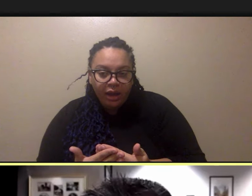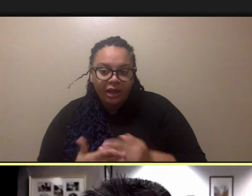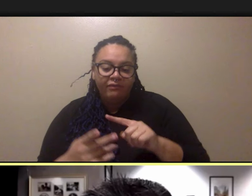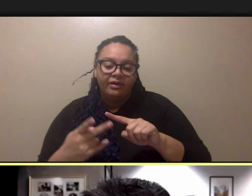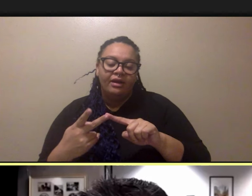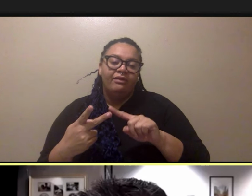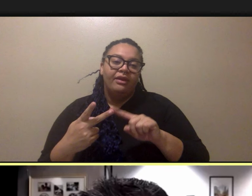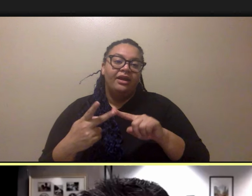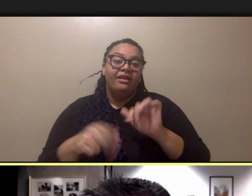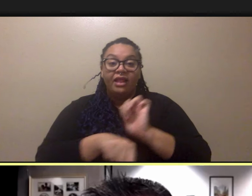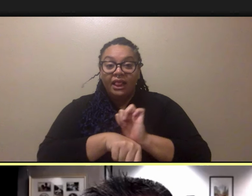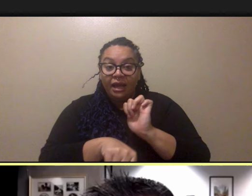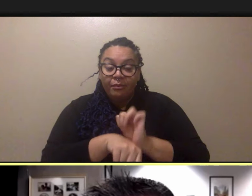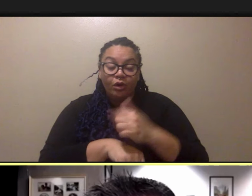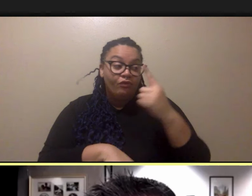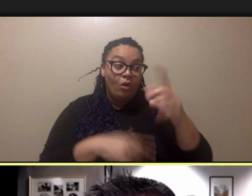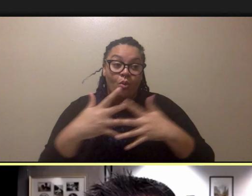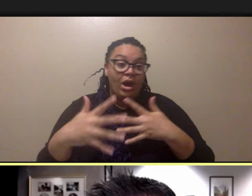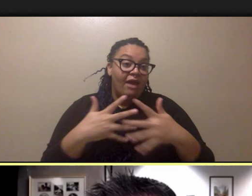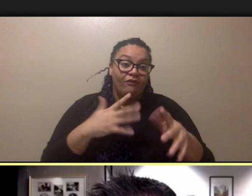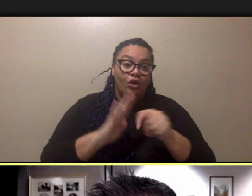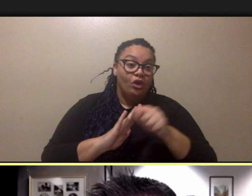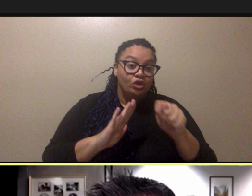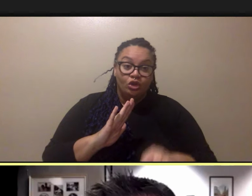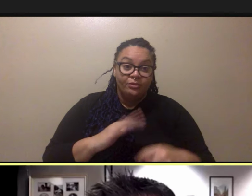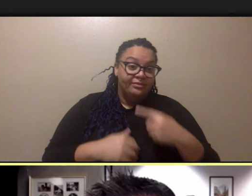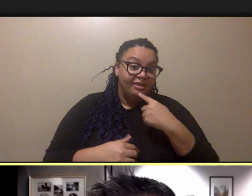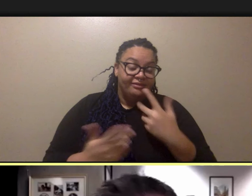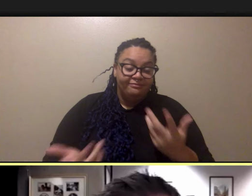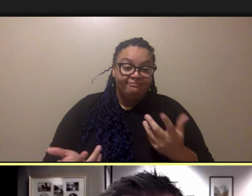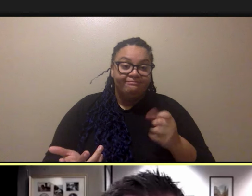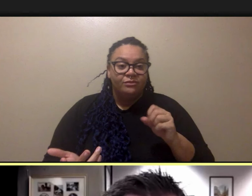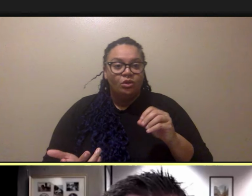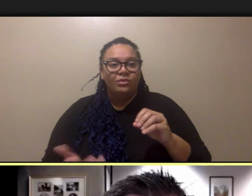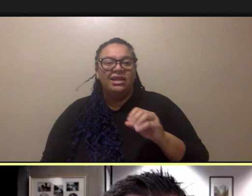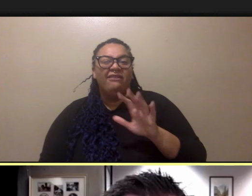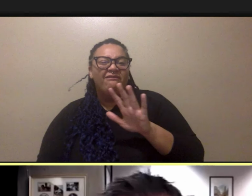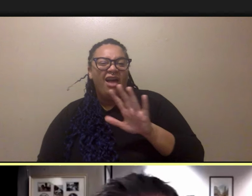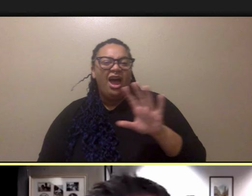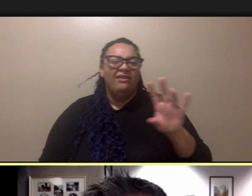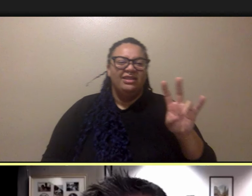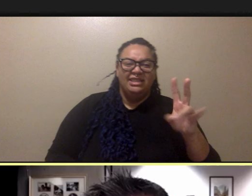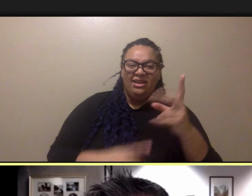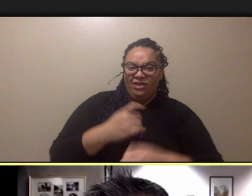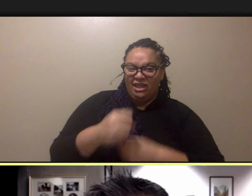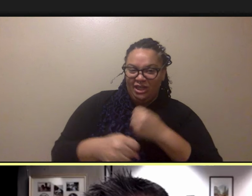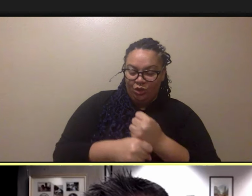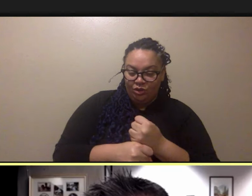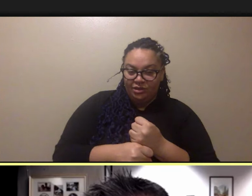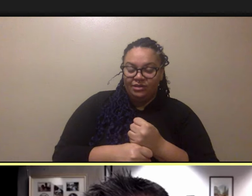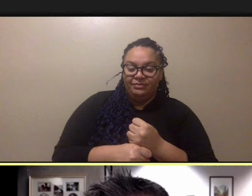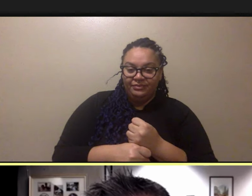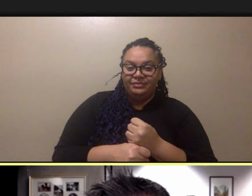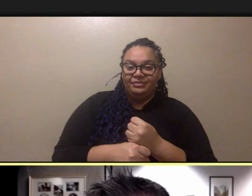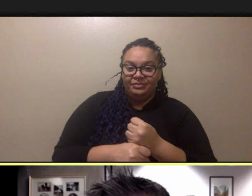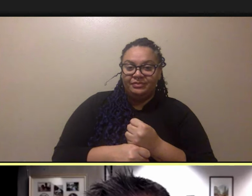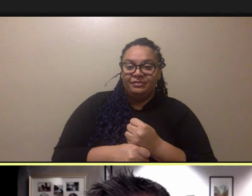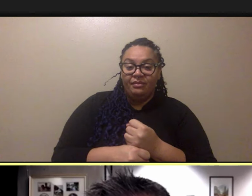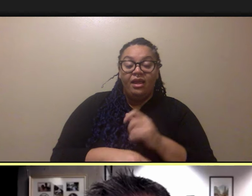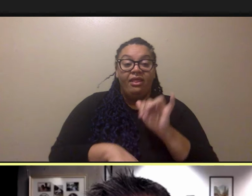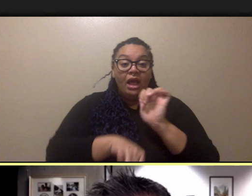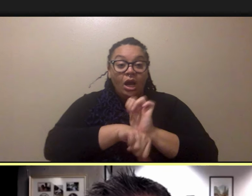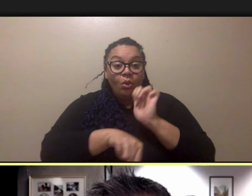for whatever the term, the contract term said, which was typically 5 to 7 years. So then that labor during